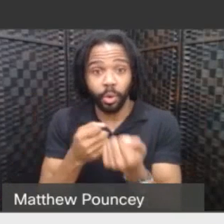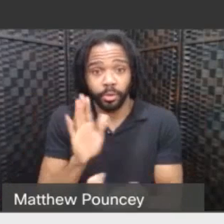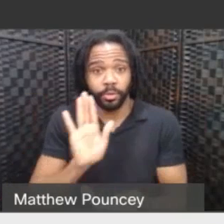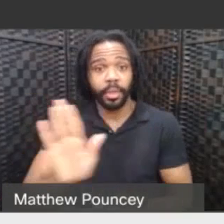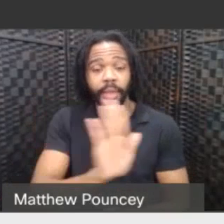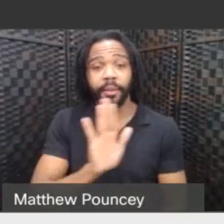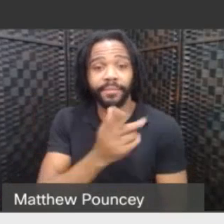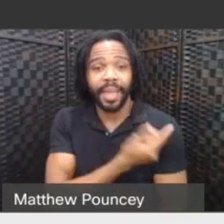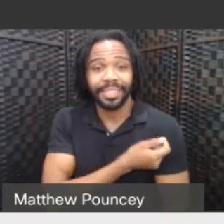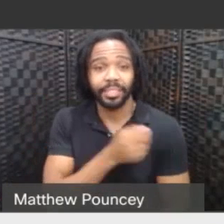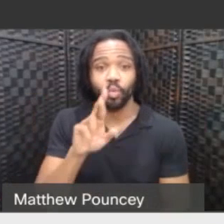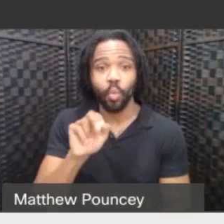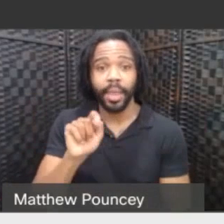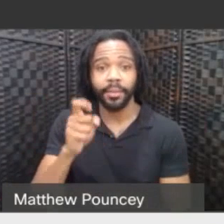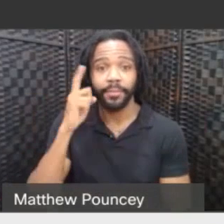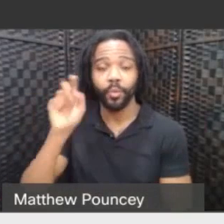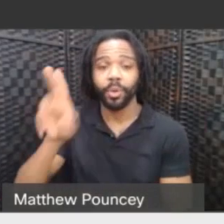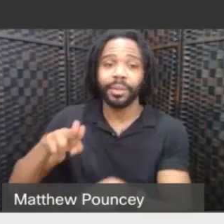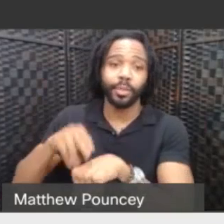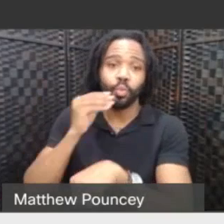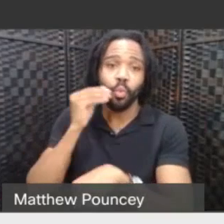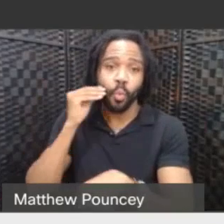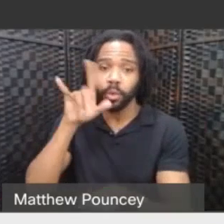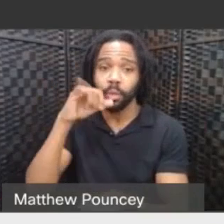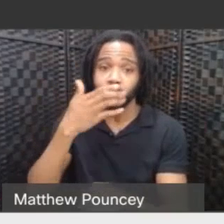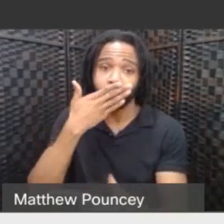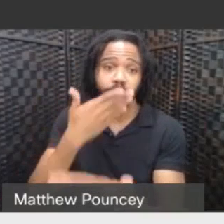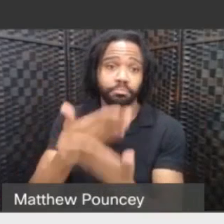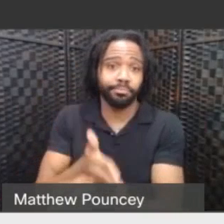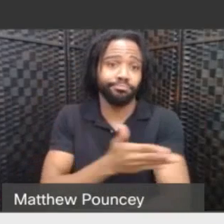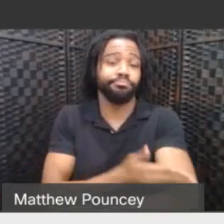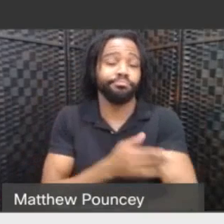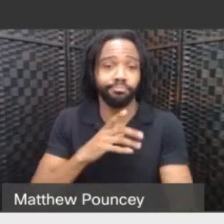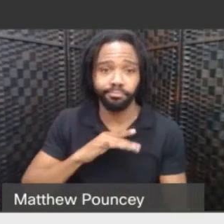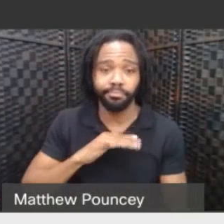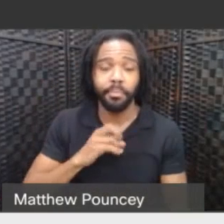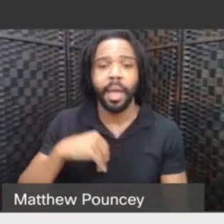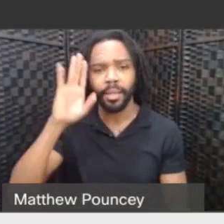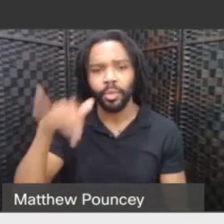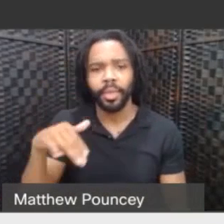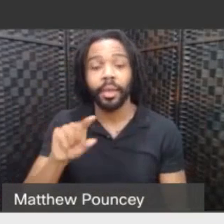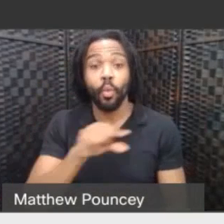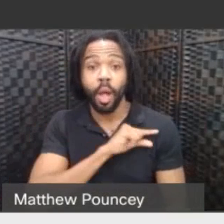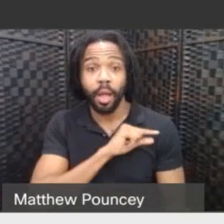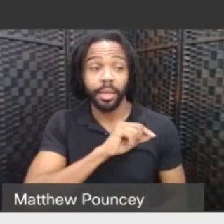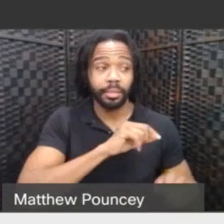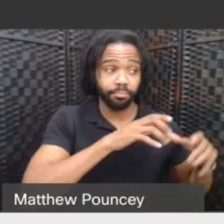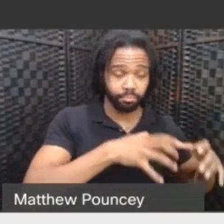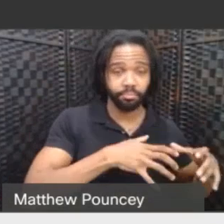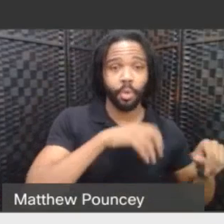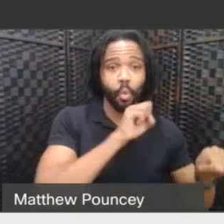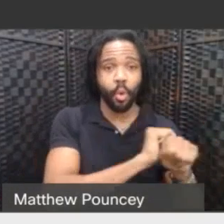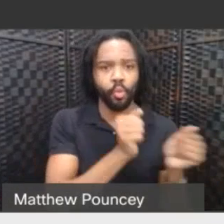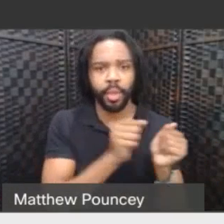in natural homes looks better. I know that our quality folks have been working with the providers to make sure that